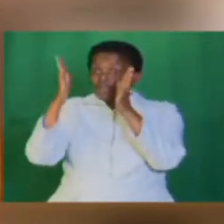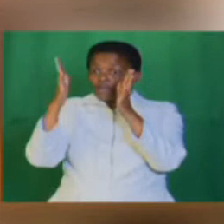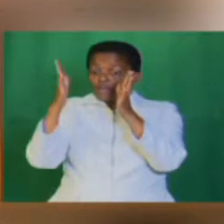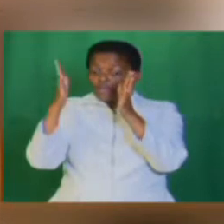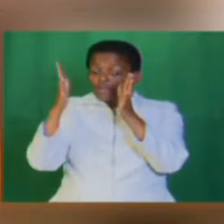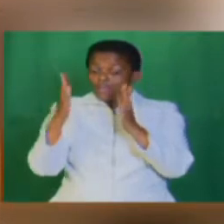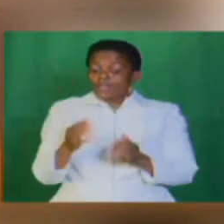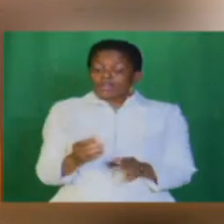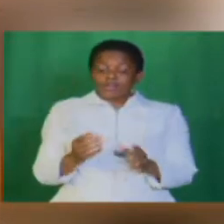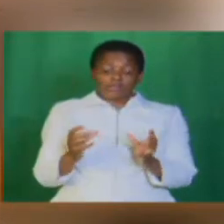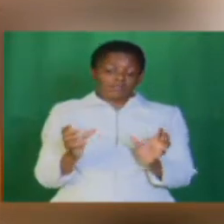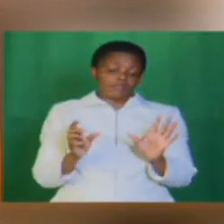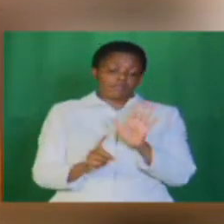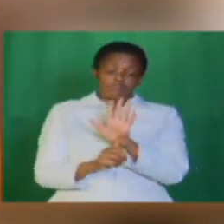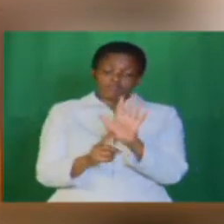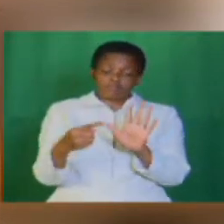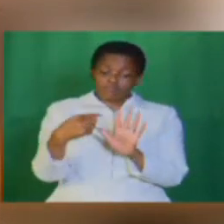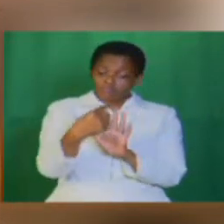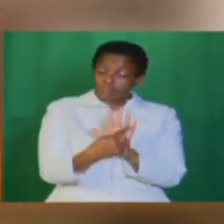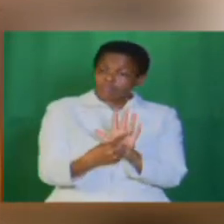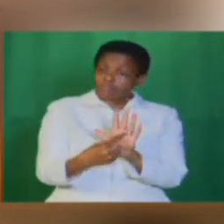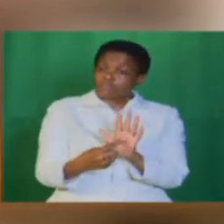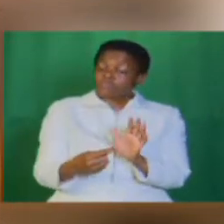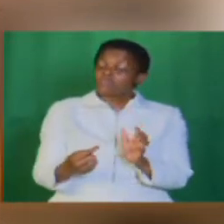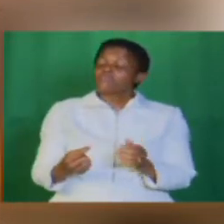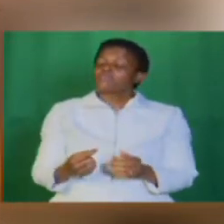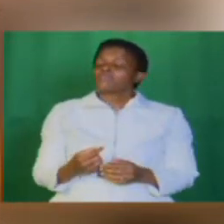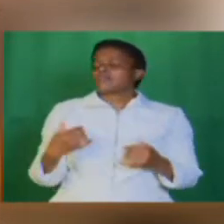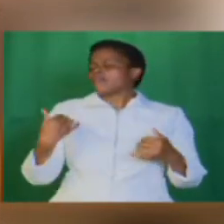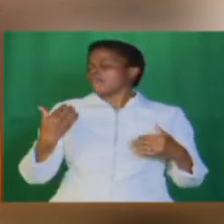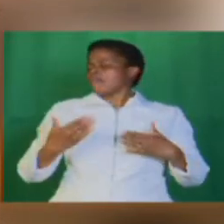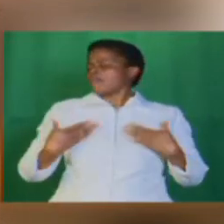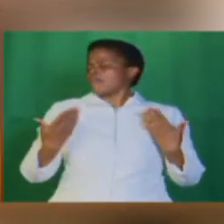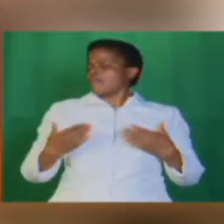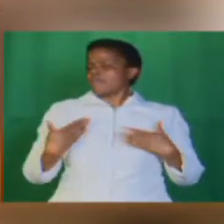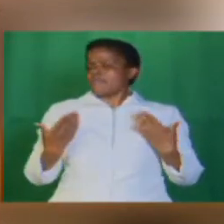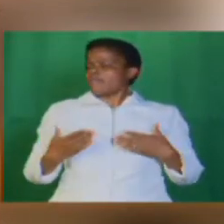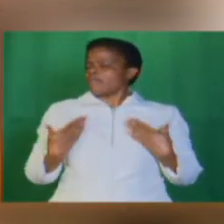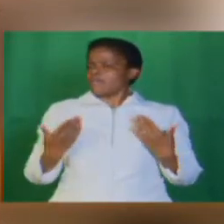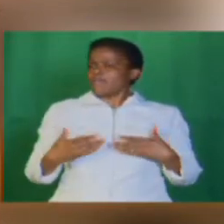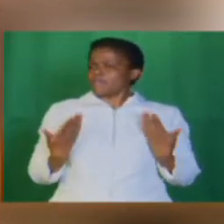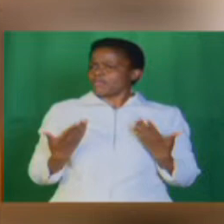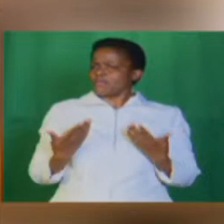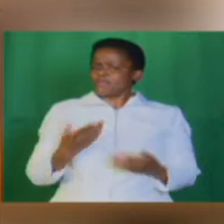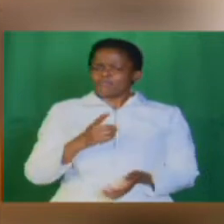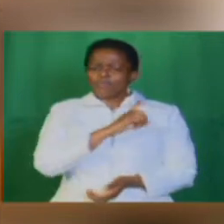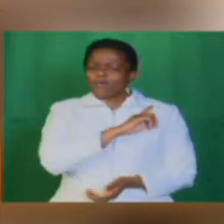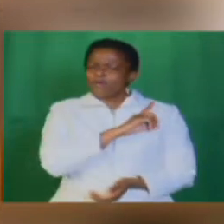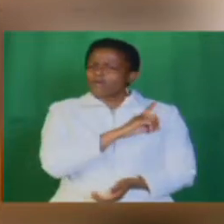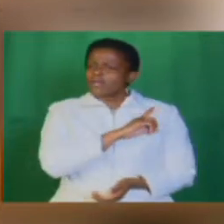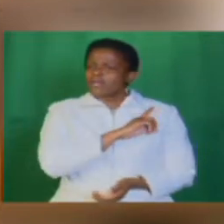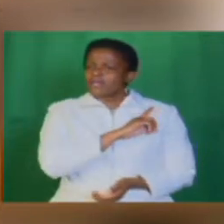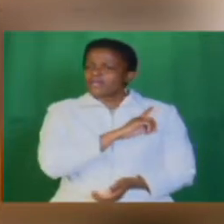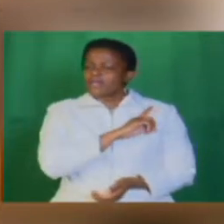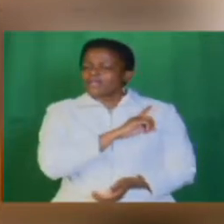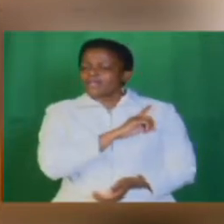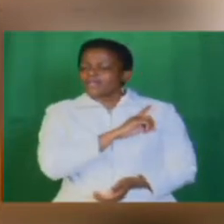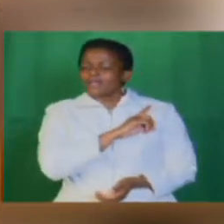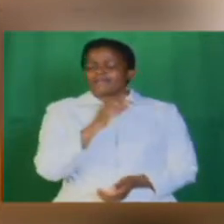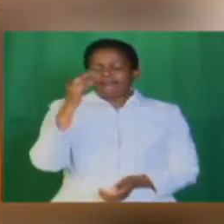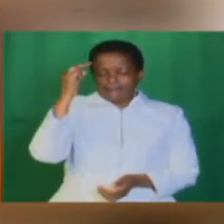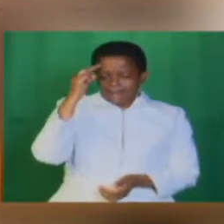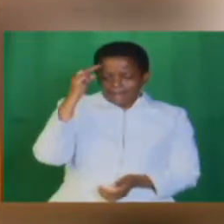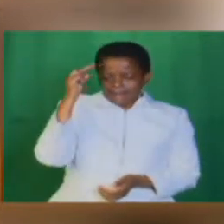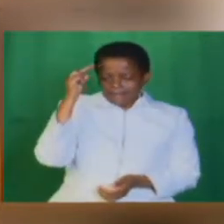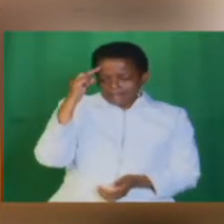joy. Why great joy? Now they had confidence in Jesus Christ. Now their understanding was different